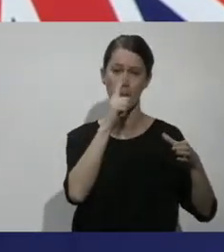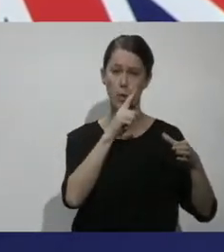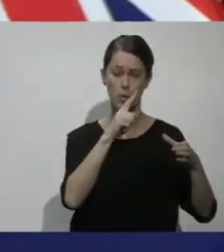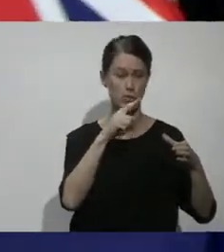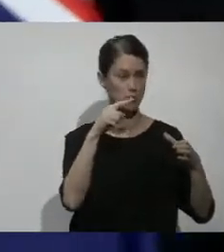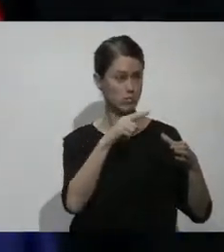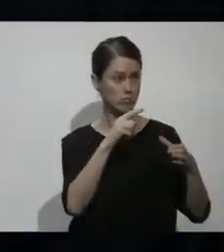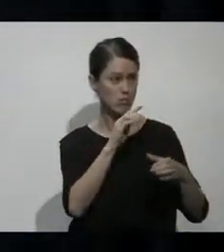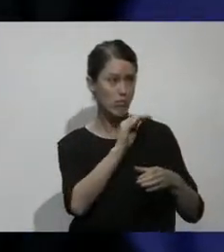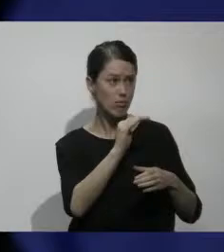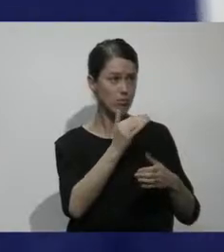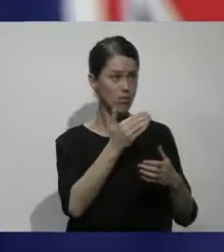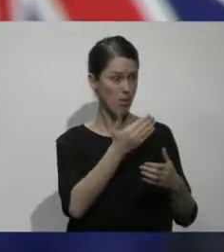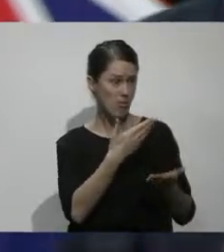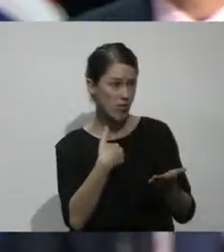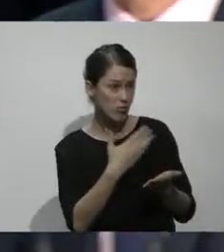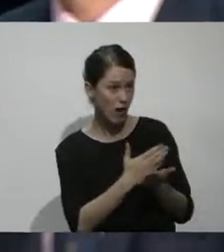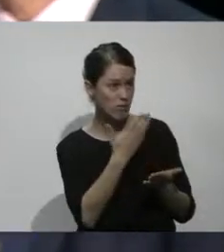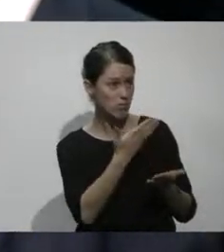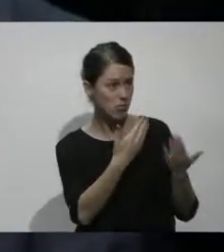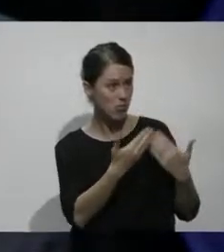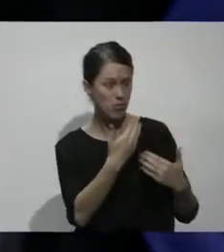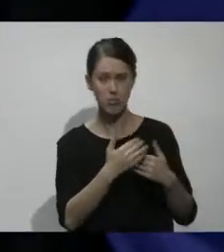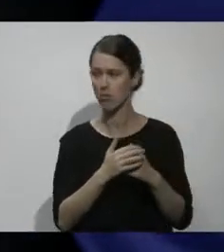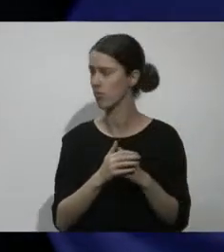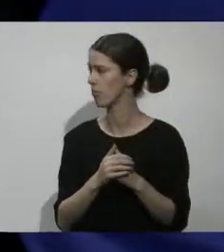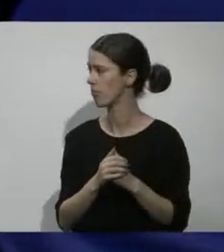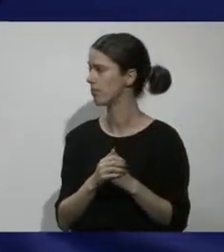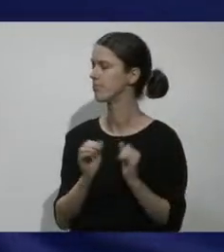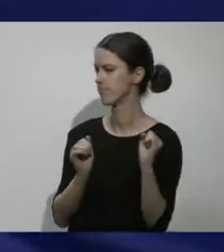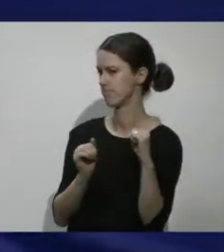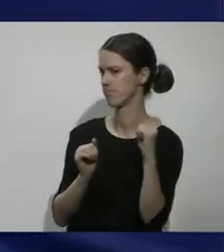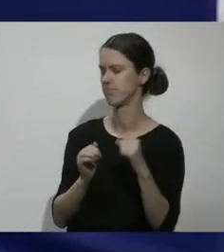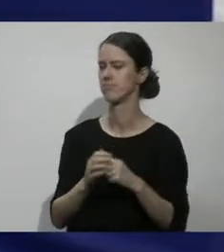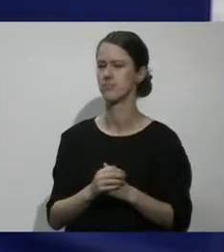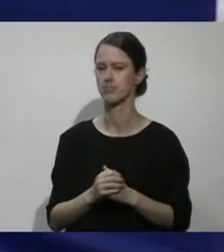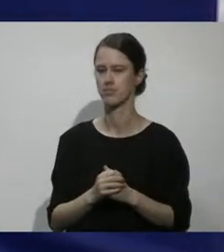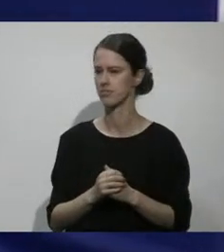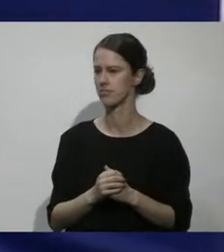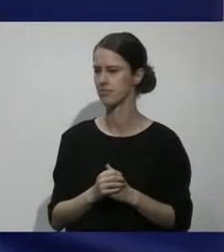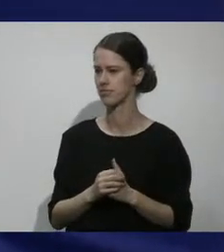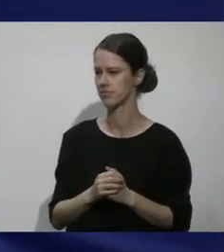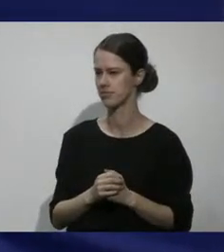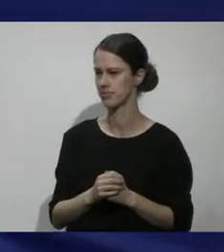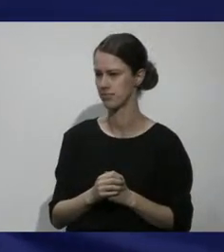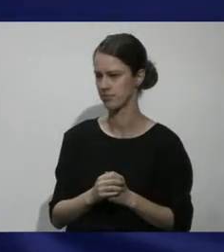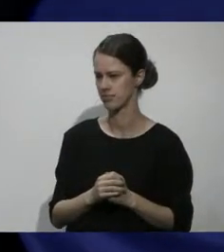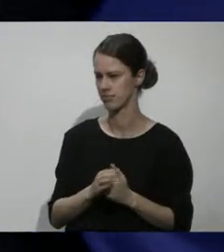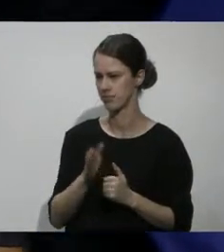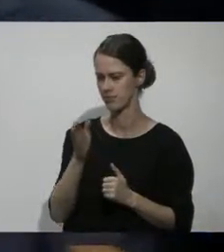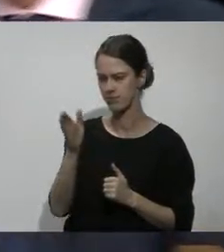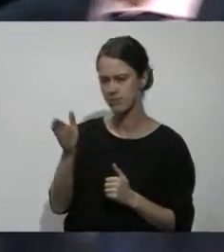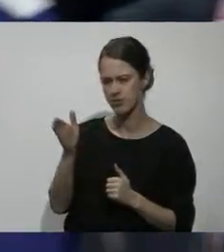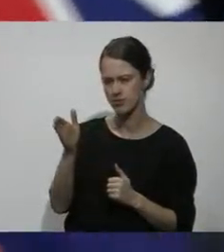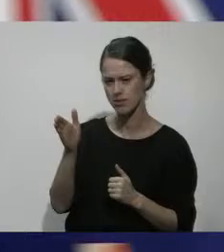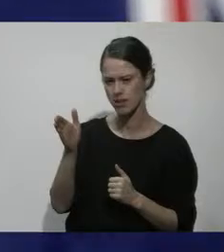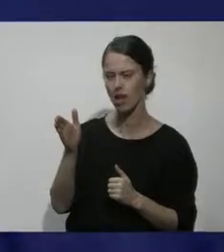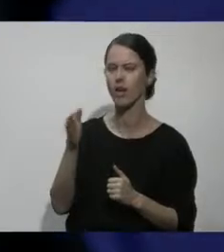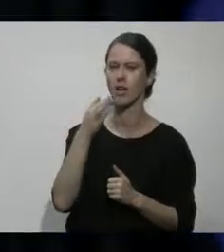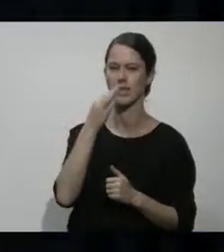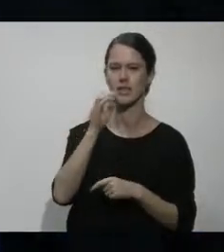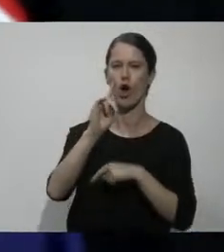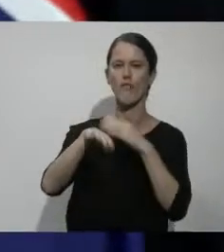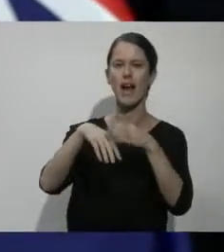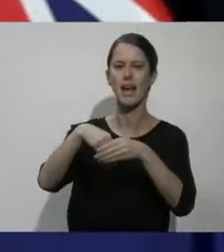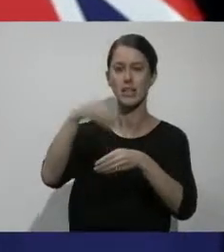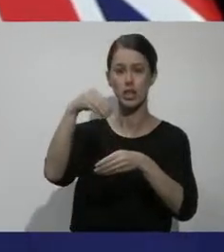fair reflection, Dr. Bloomfield? On the election question, Yes. One of the options obviously you have available to